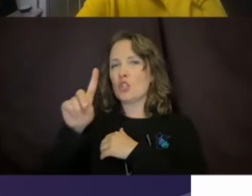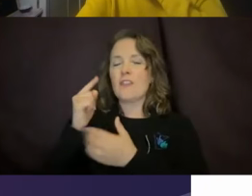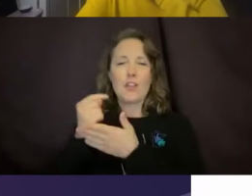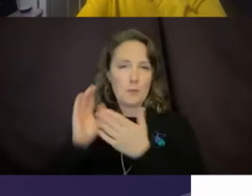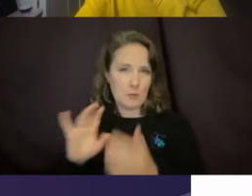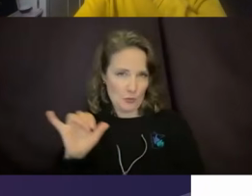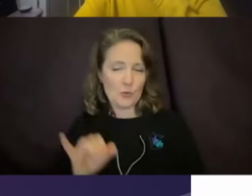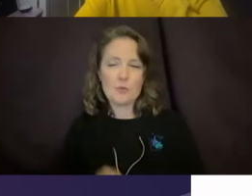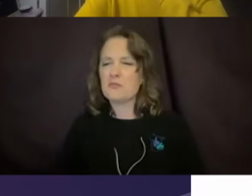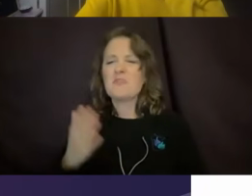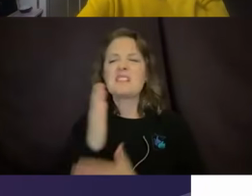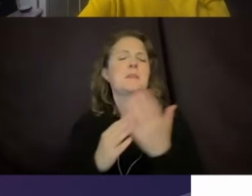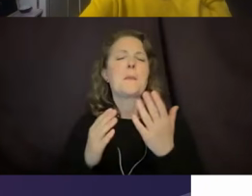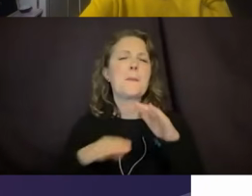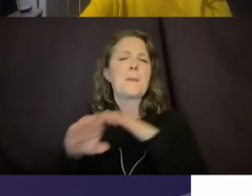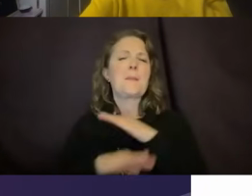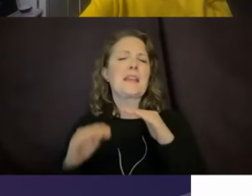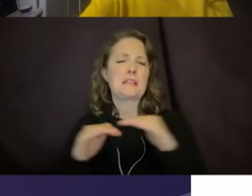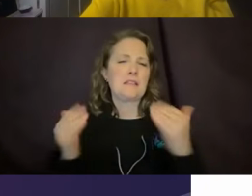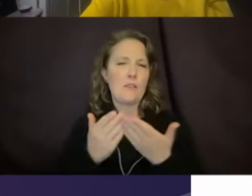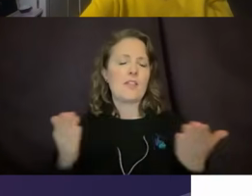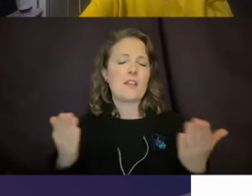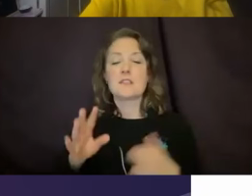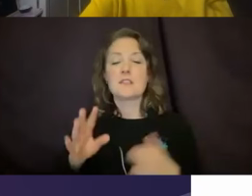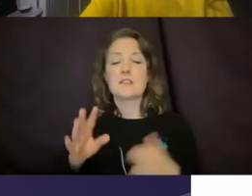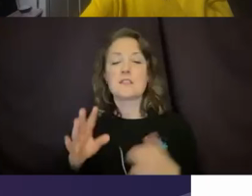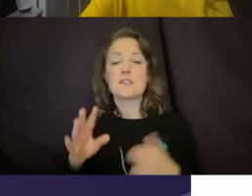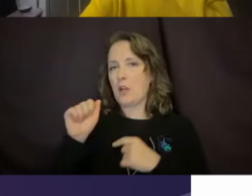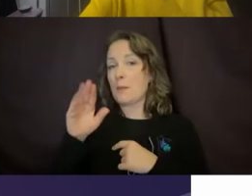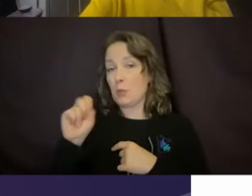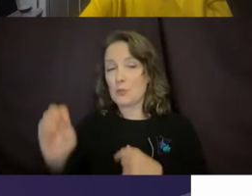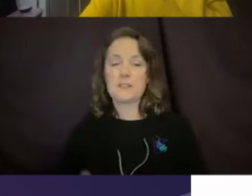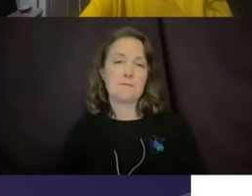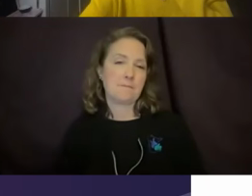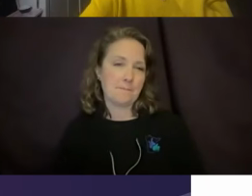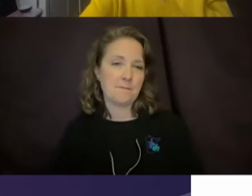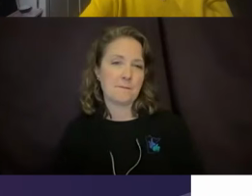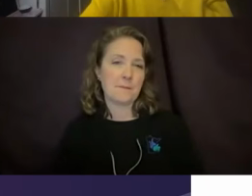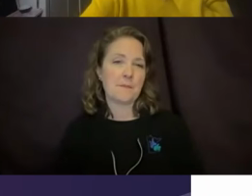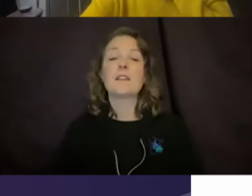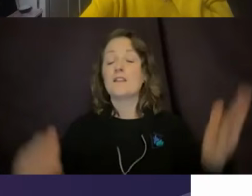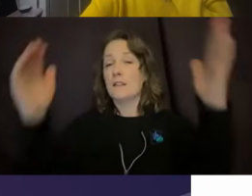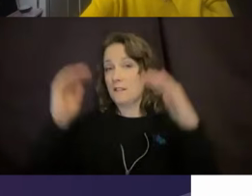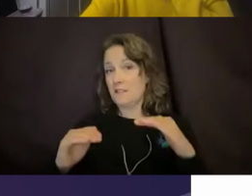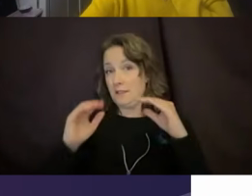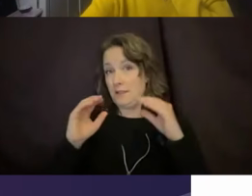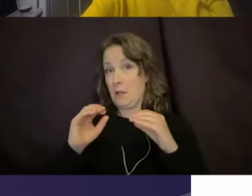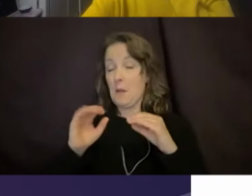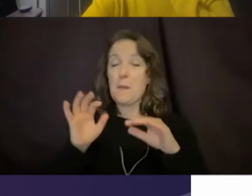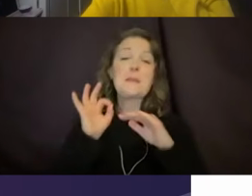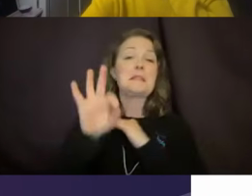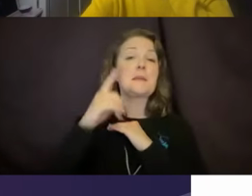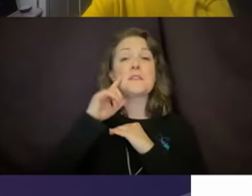some basic level things about kind of talking about abuse. We also have some more tips for parents. So maybe